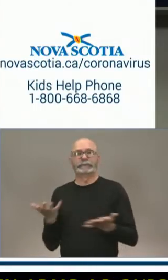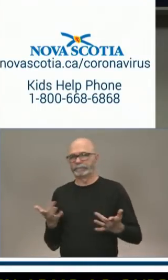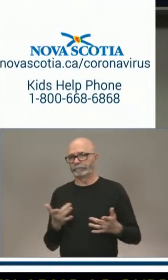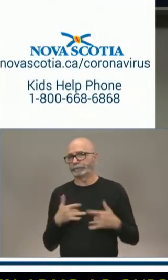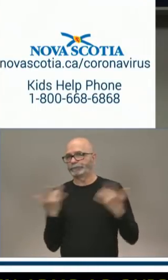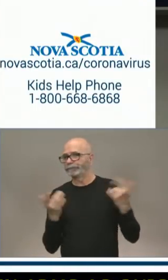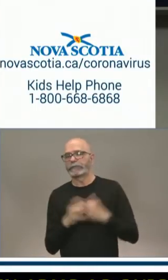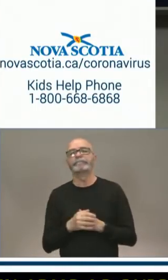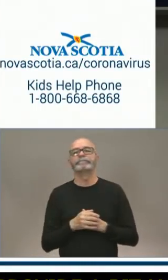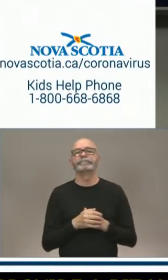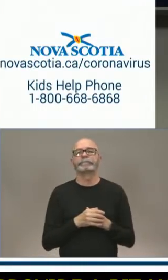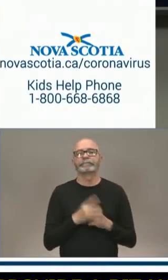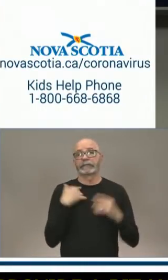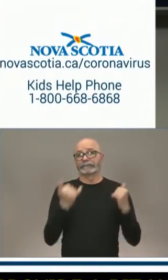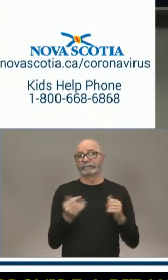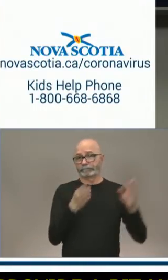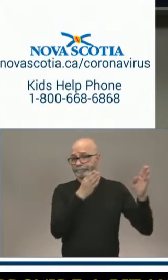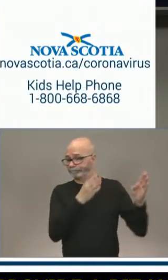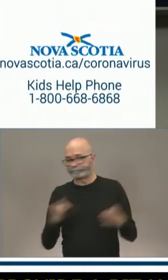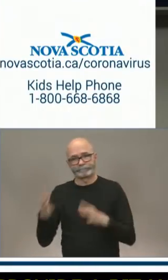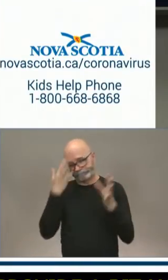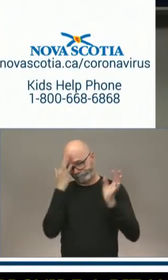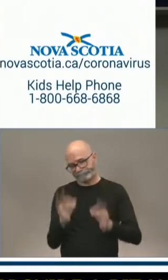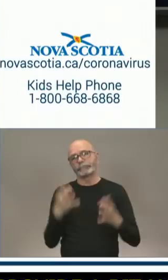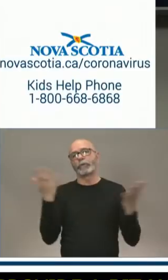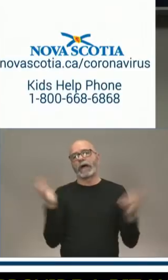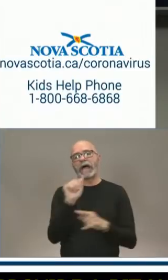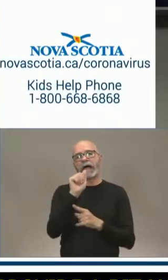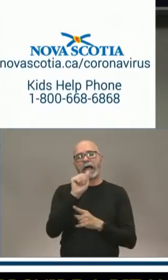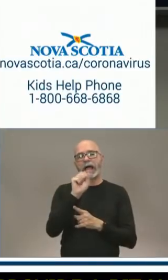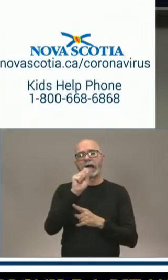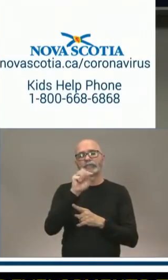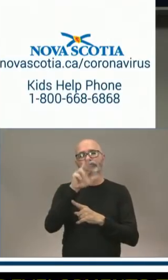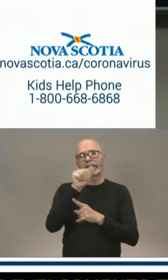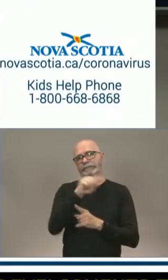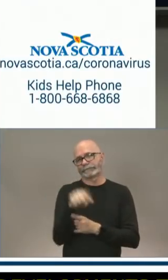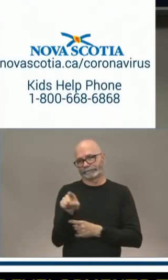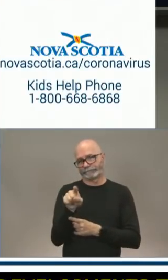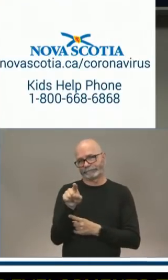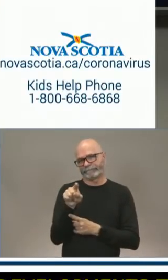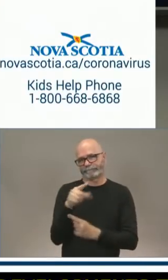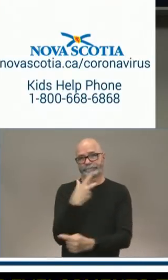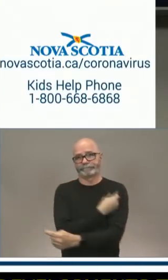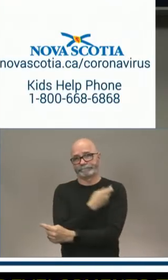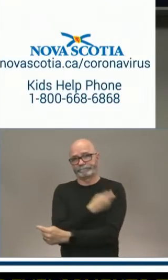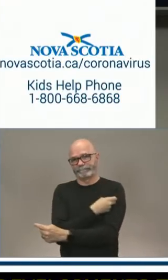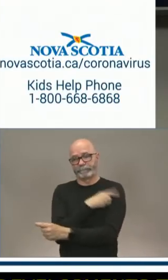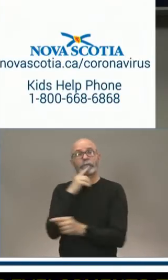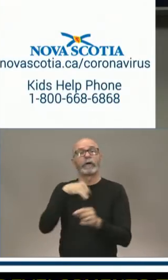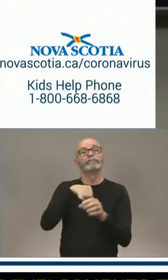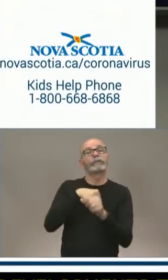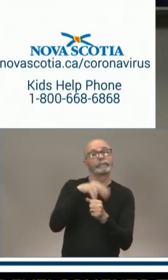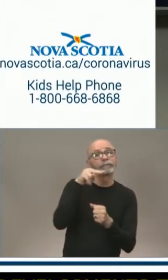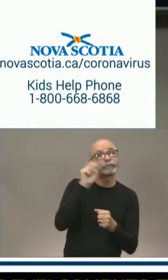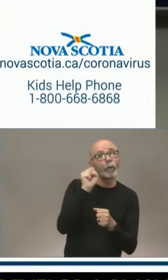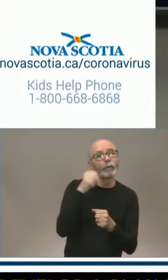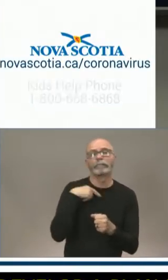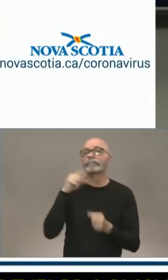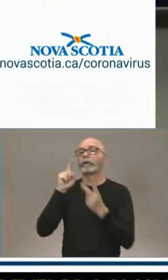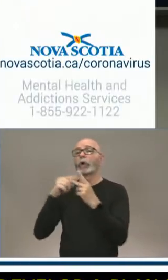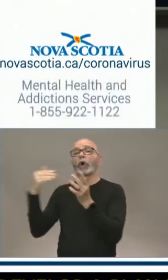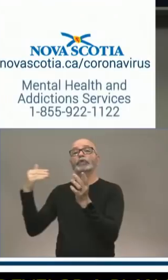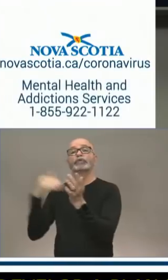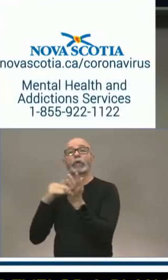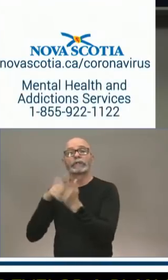for AstraZeneca. And I do also want to thank the Pharmacy Association of Nova Scotia and Doctors Nova Scotia for stepping up